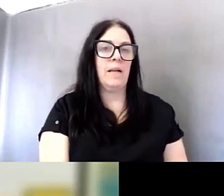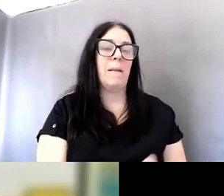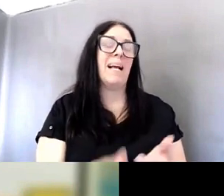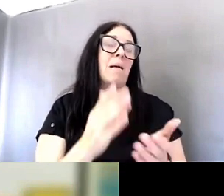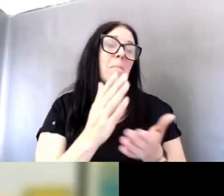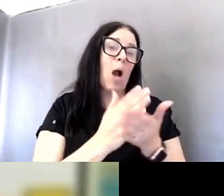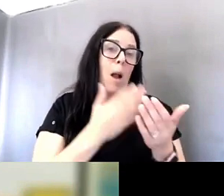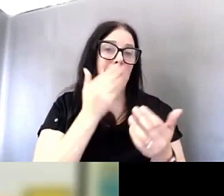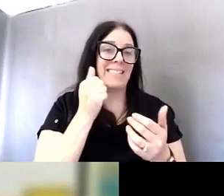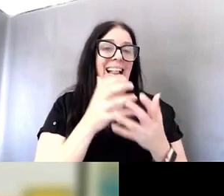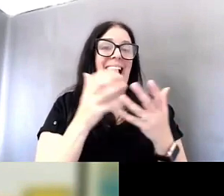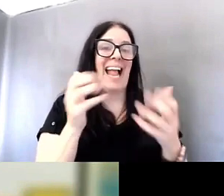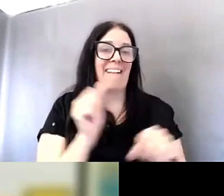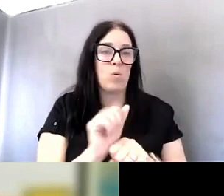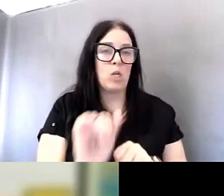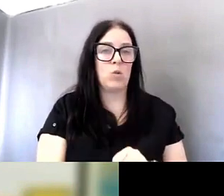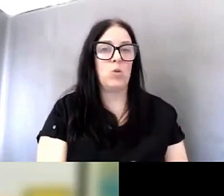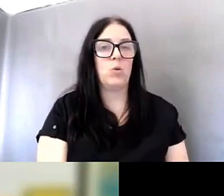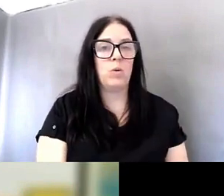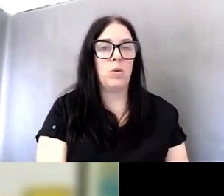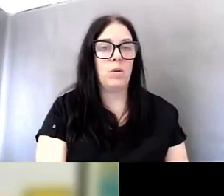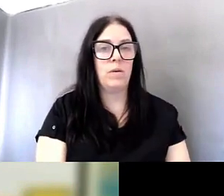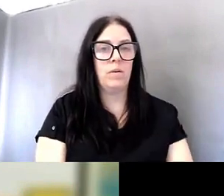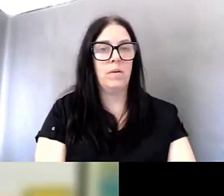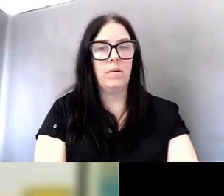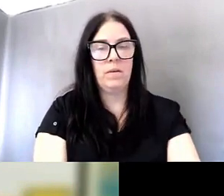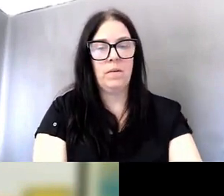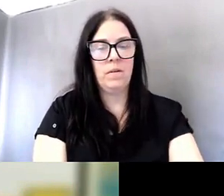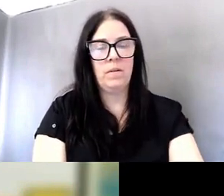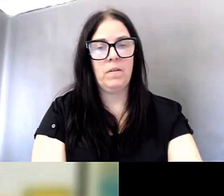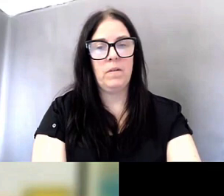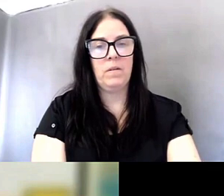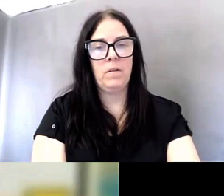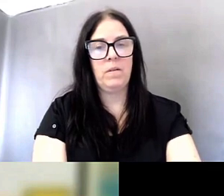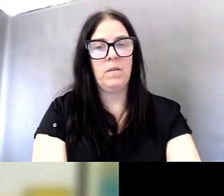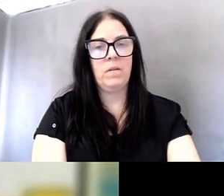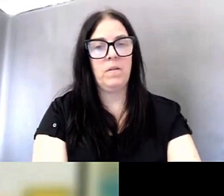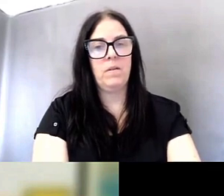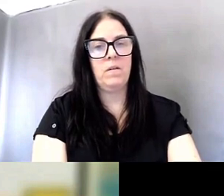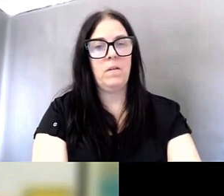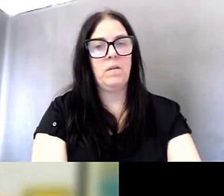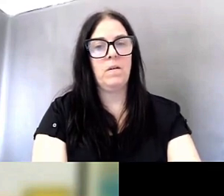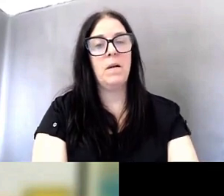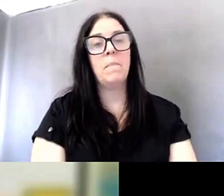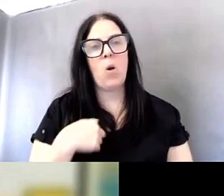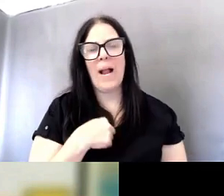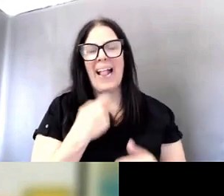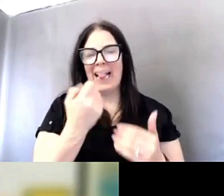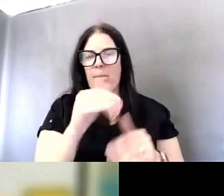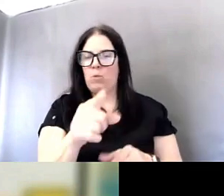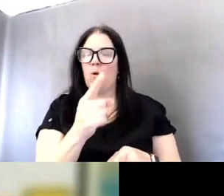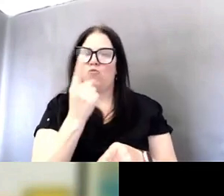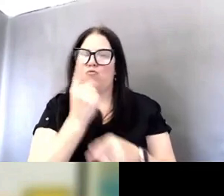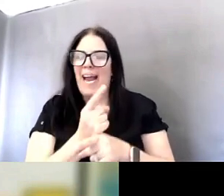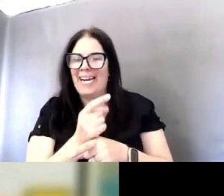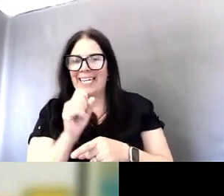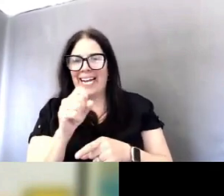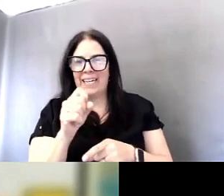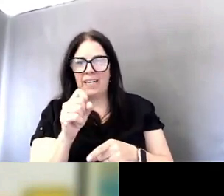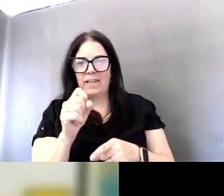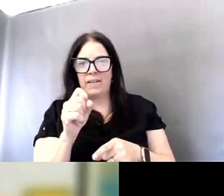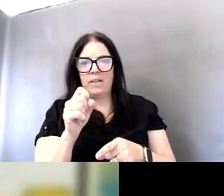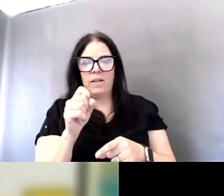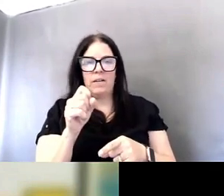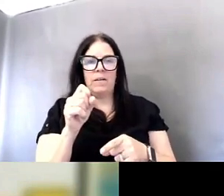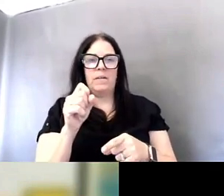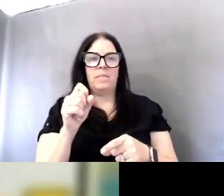work. So we're limited in both of those, but you're correct. It